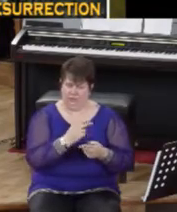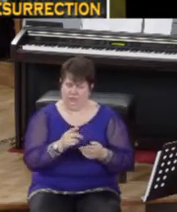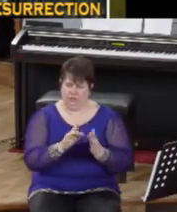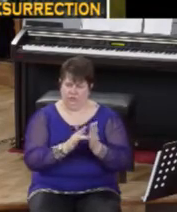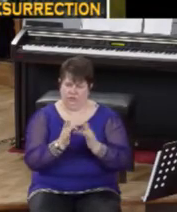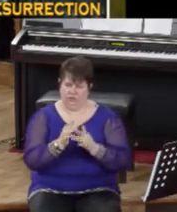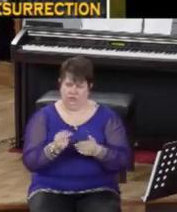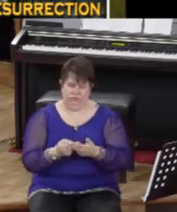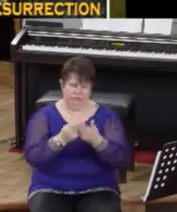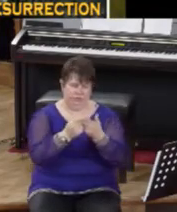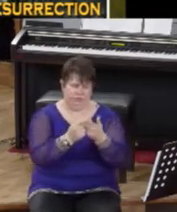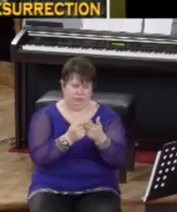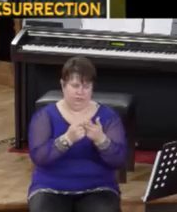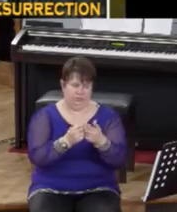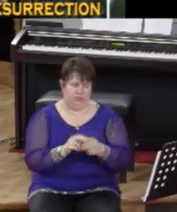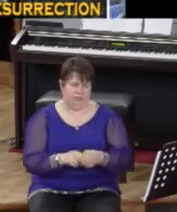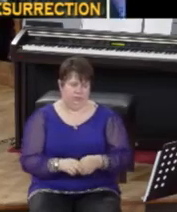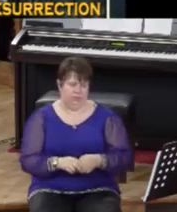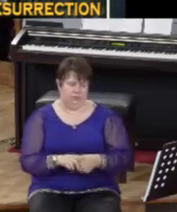from the tomb.